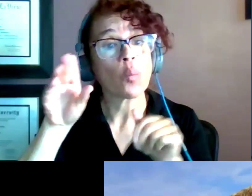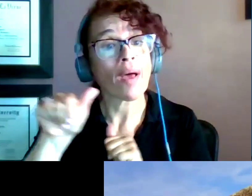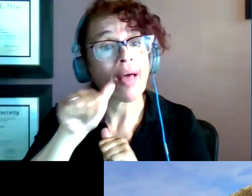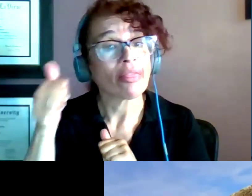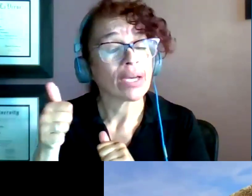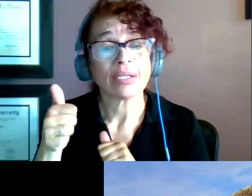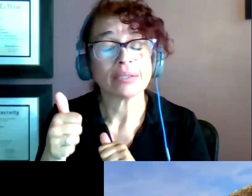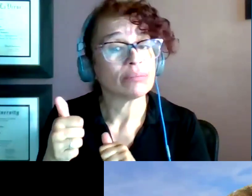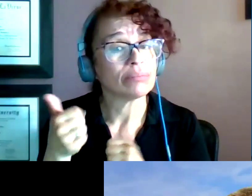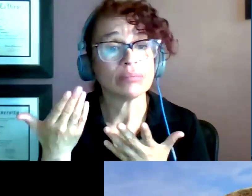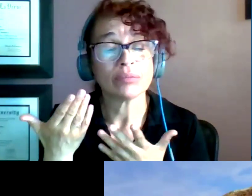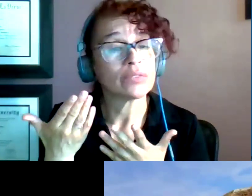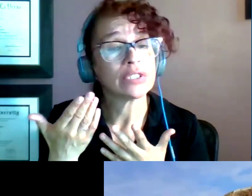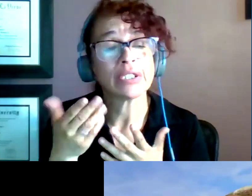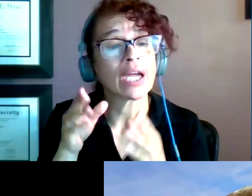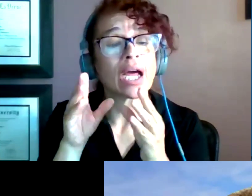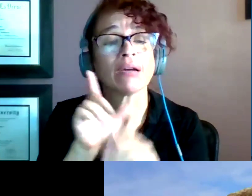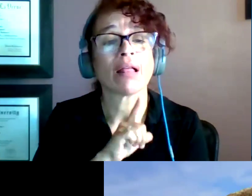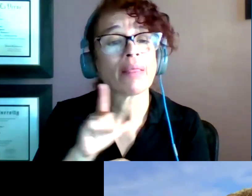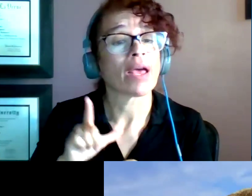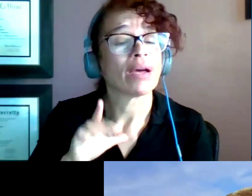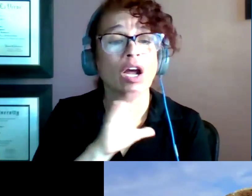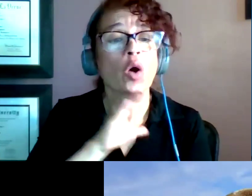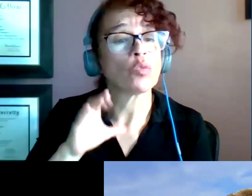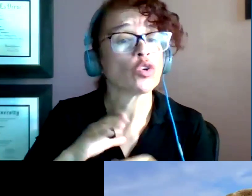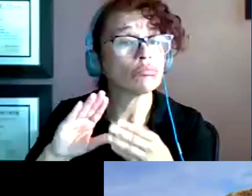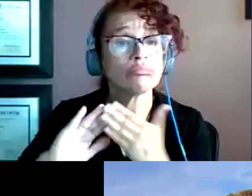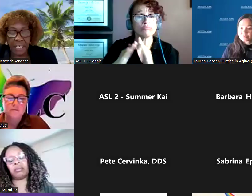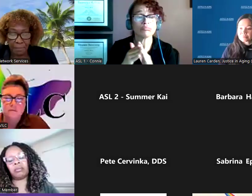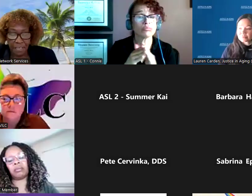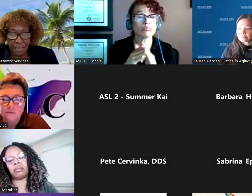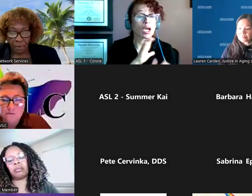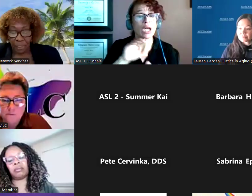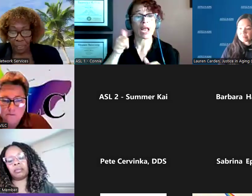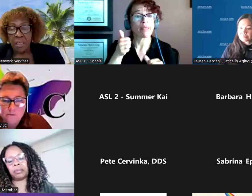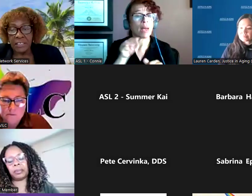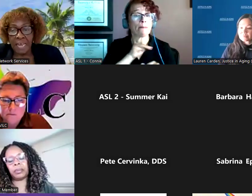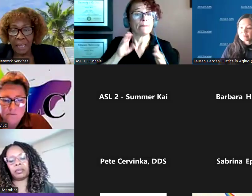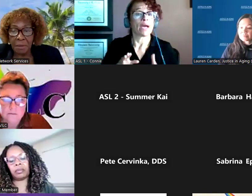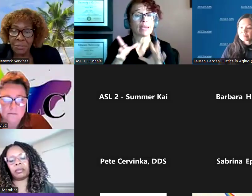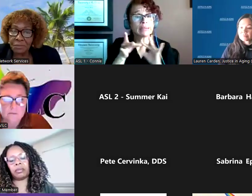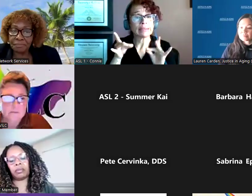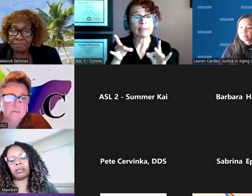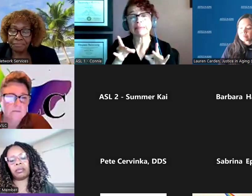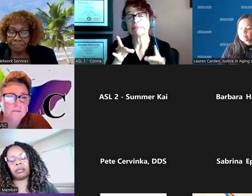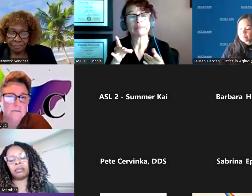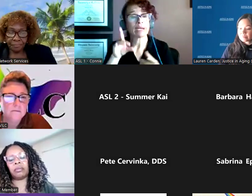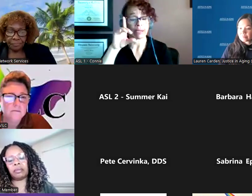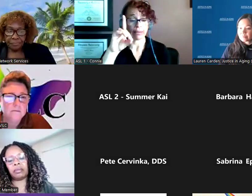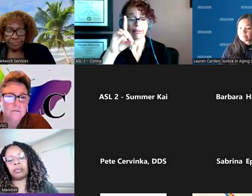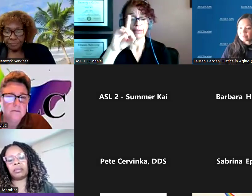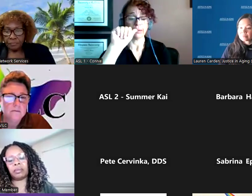other of our subcommittee members that may want to make any comments, or DACLAC members.